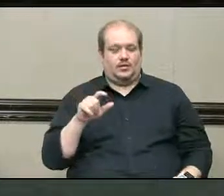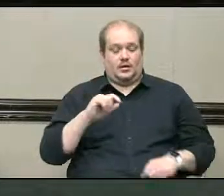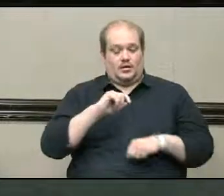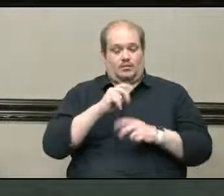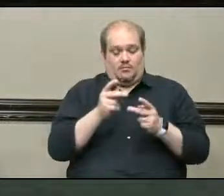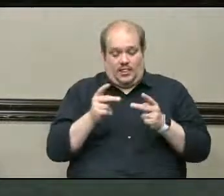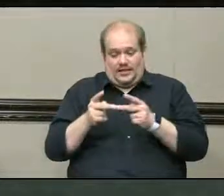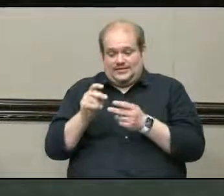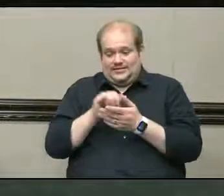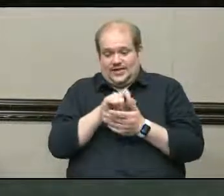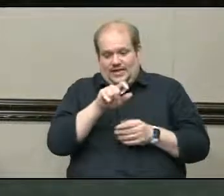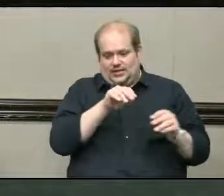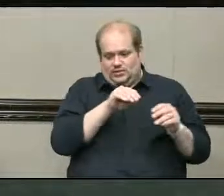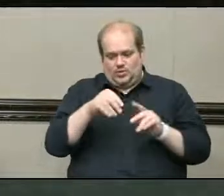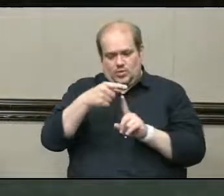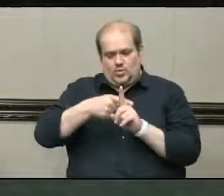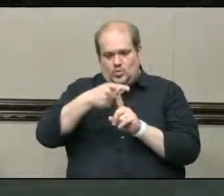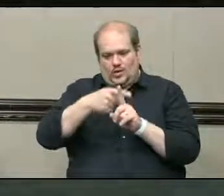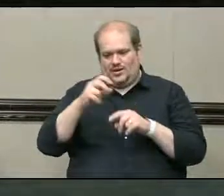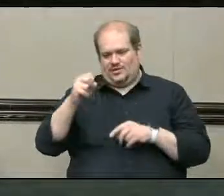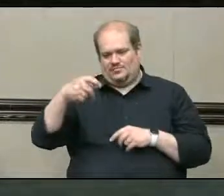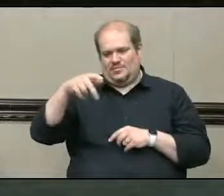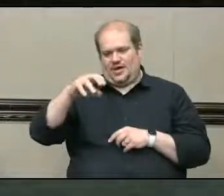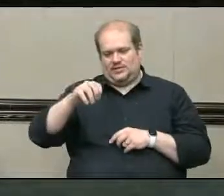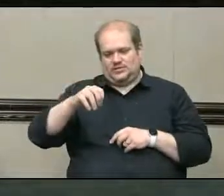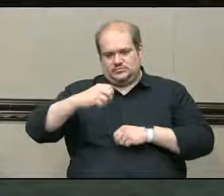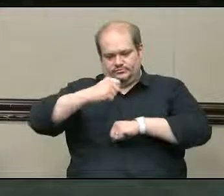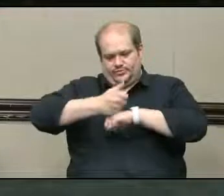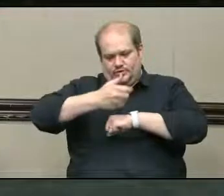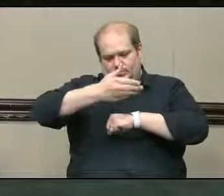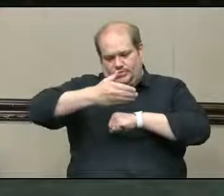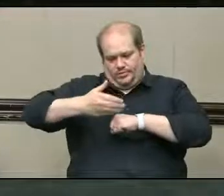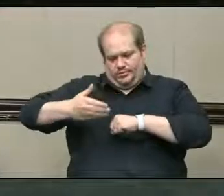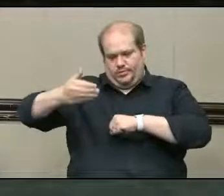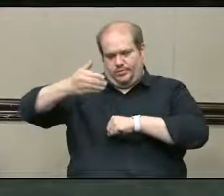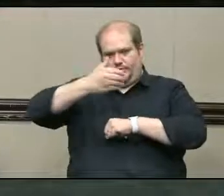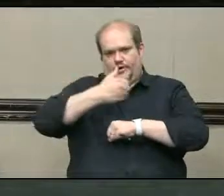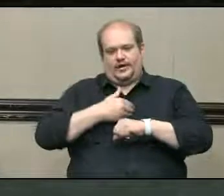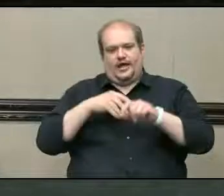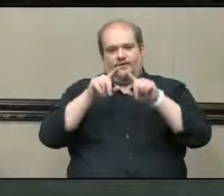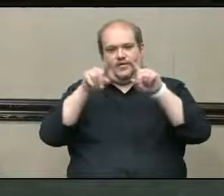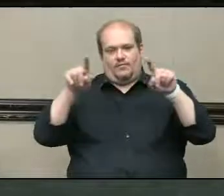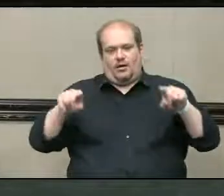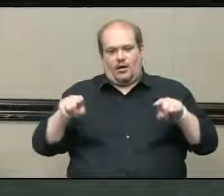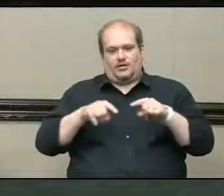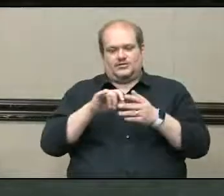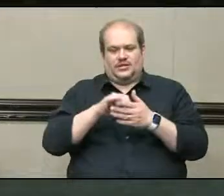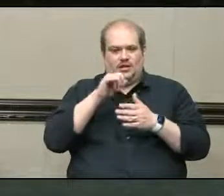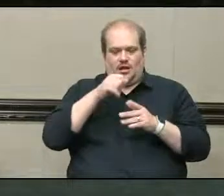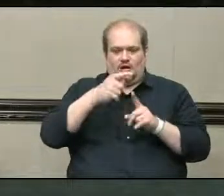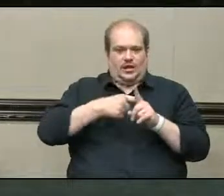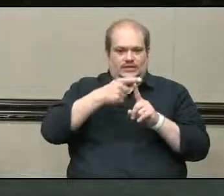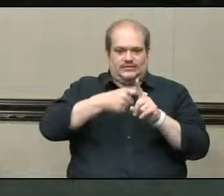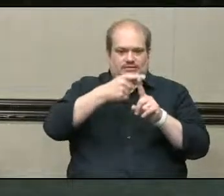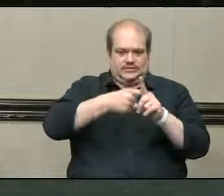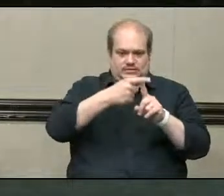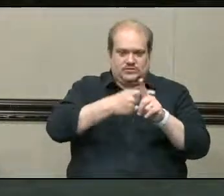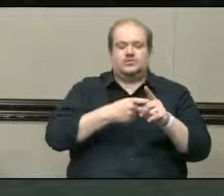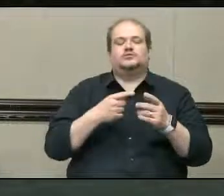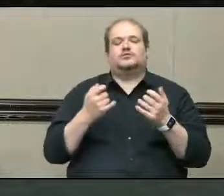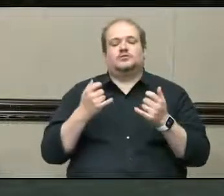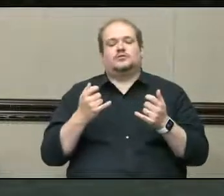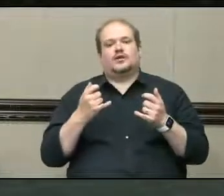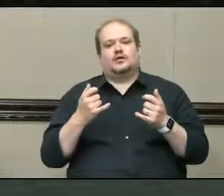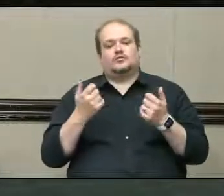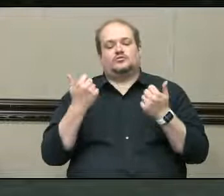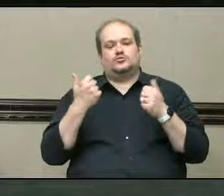places that need to come in and rent their space. They're doing this open box that hasn't been all leased out yet. And so what they're looking for